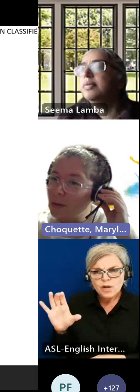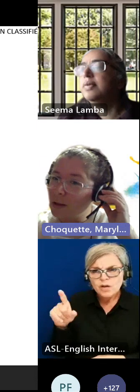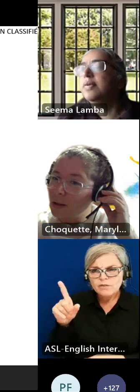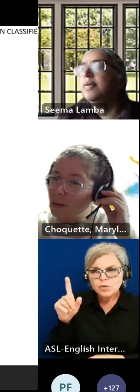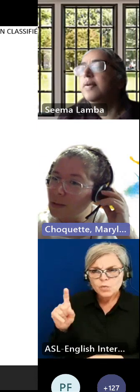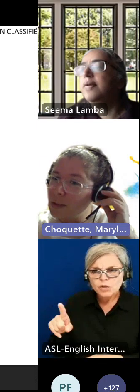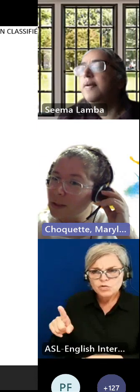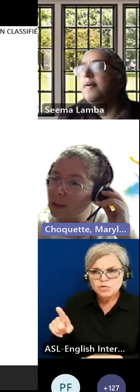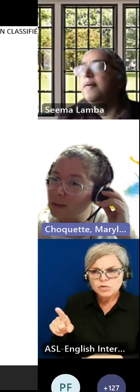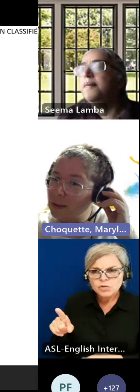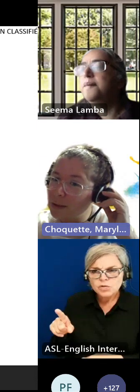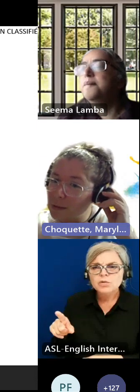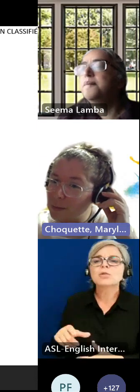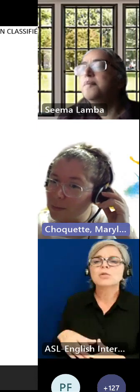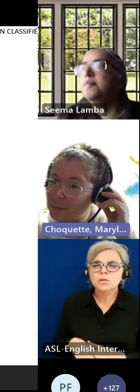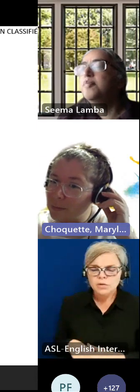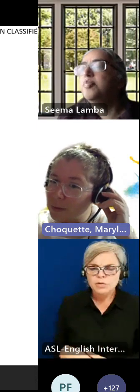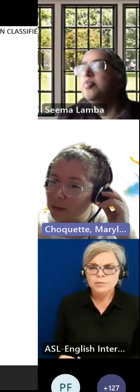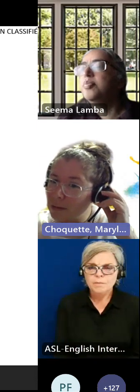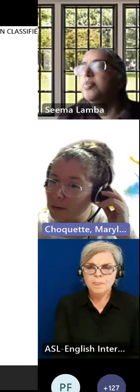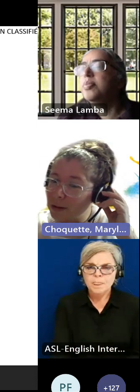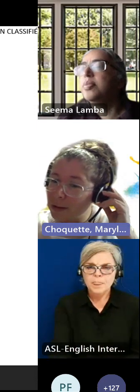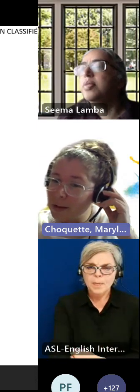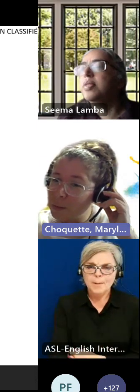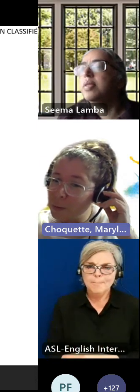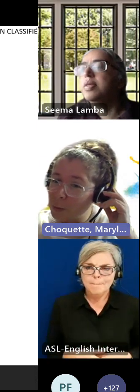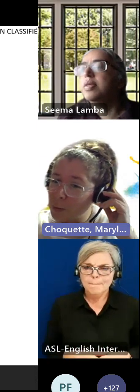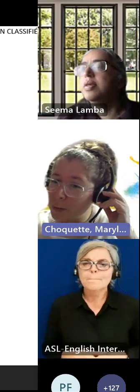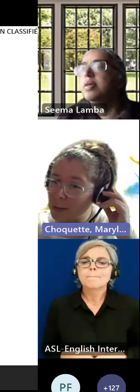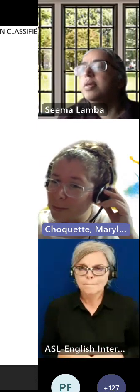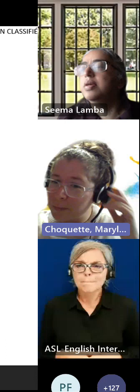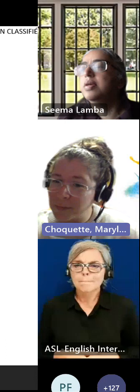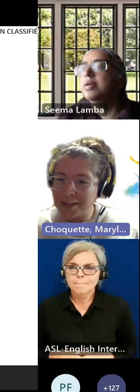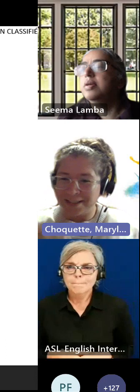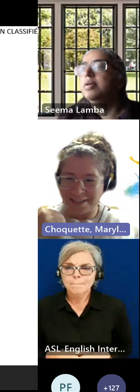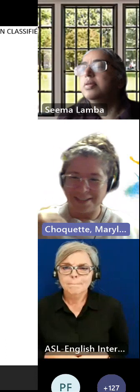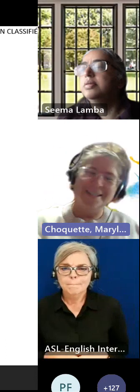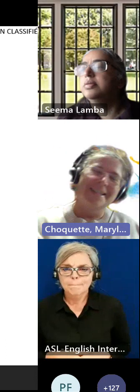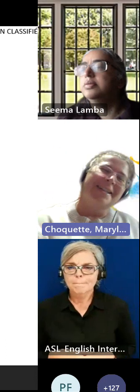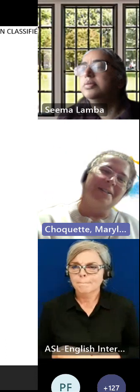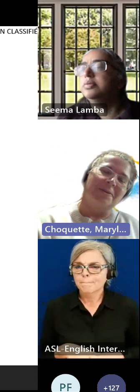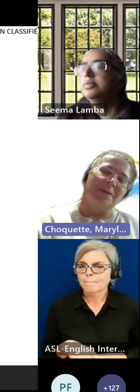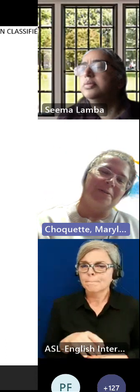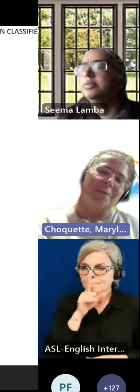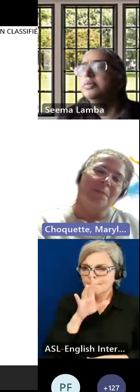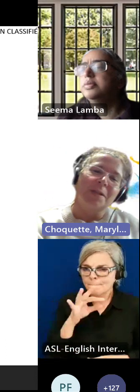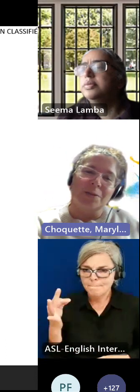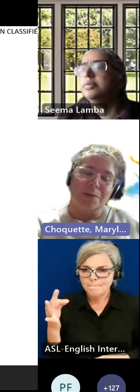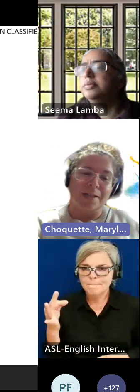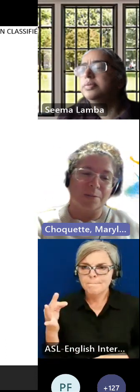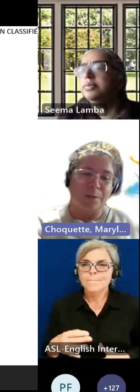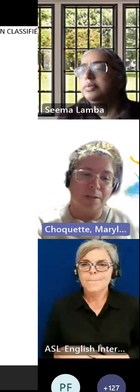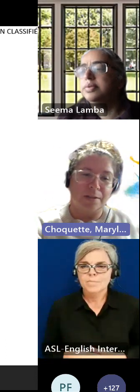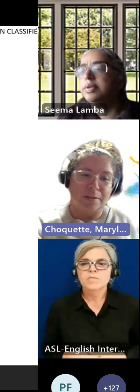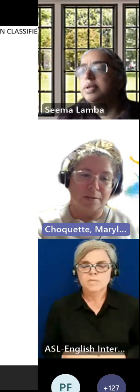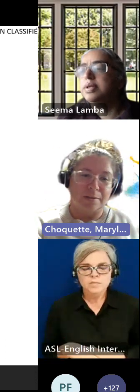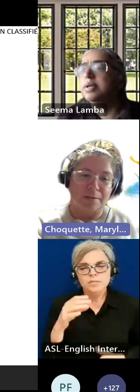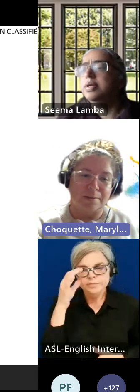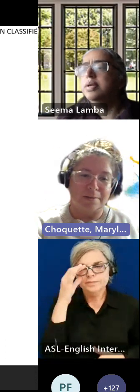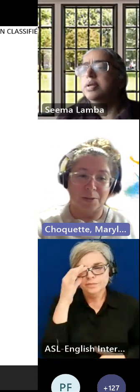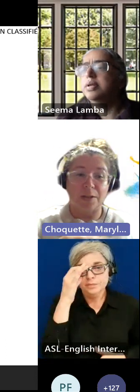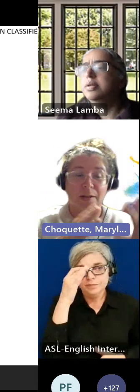So I would say that, okay, Eric, c'est juste un beau commentaire. Okay, wonderful. So yes,